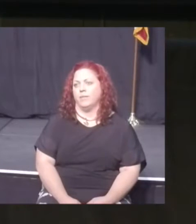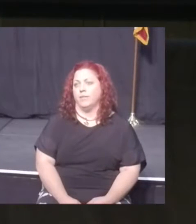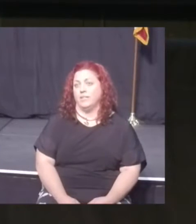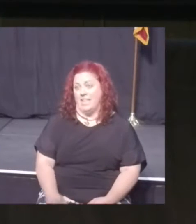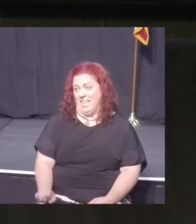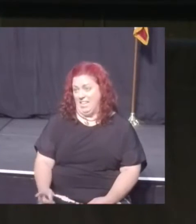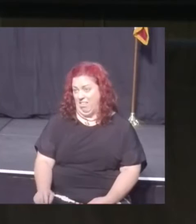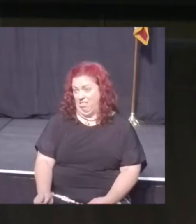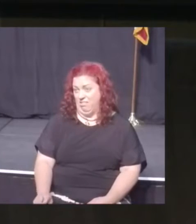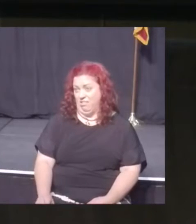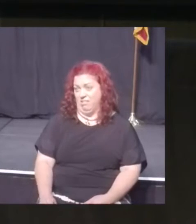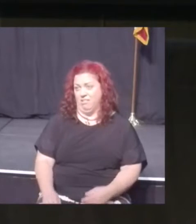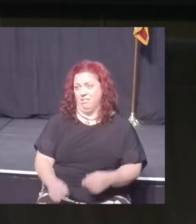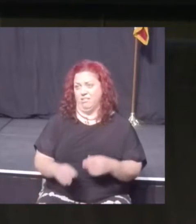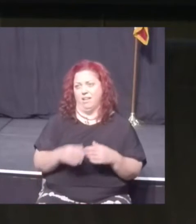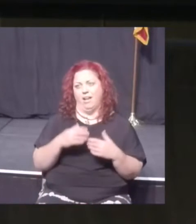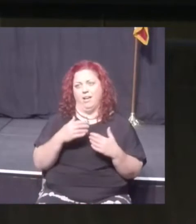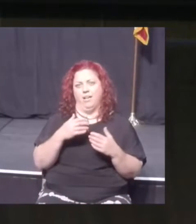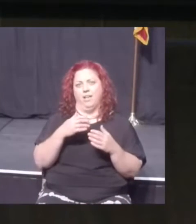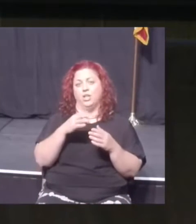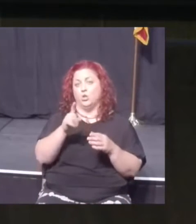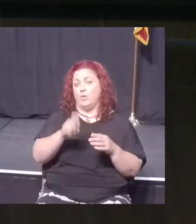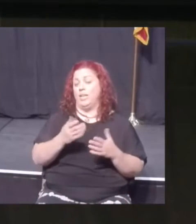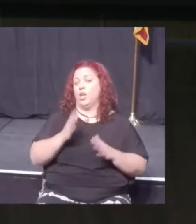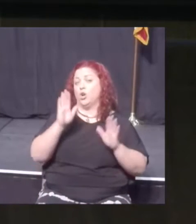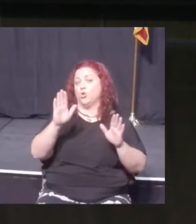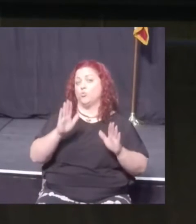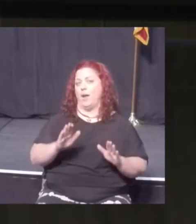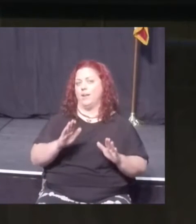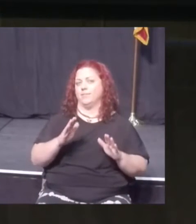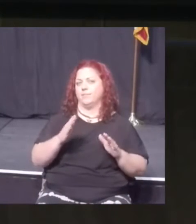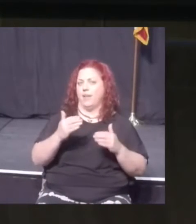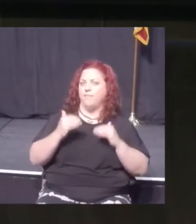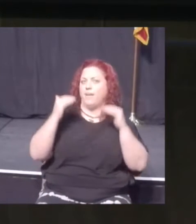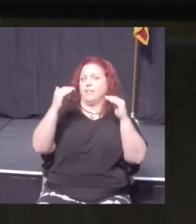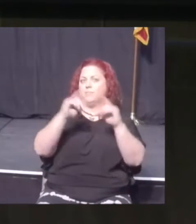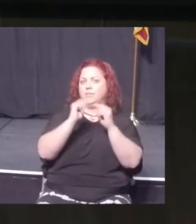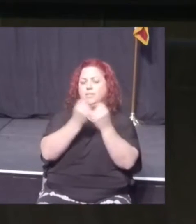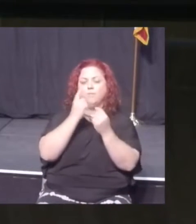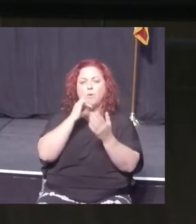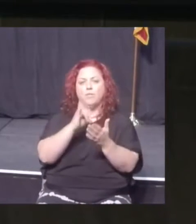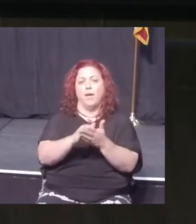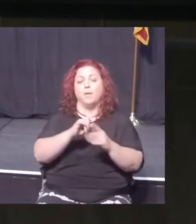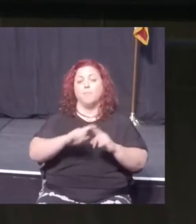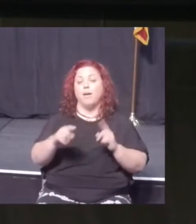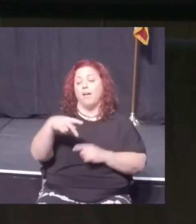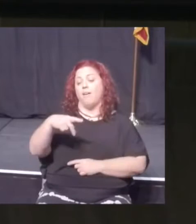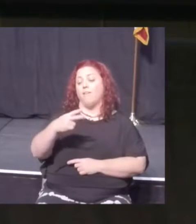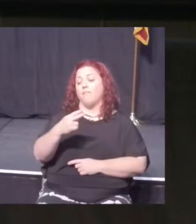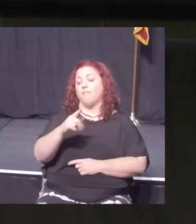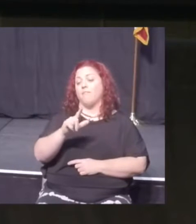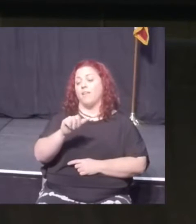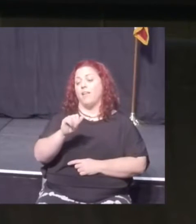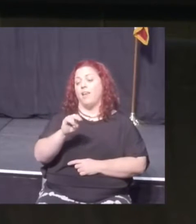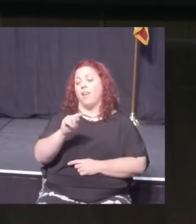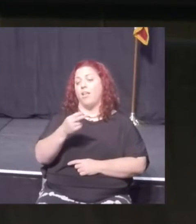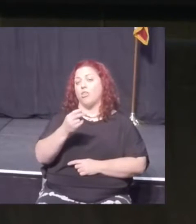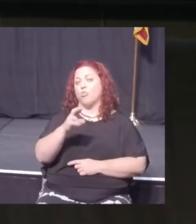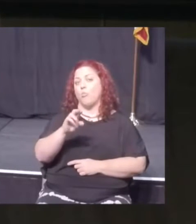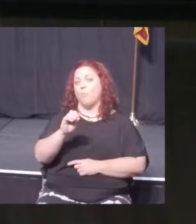You need a great advancement team to do that, but philanthropy is a collective